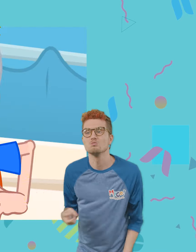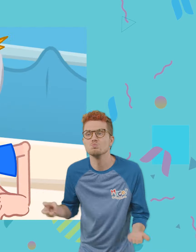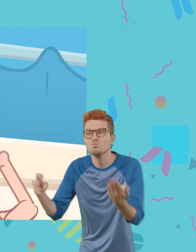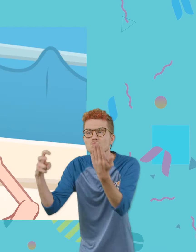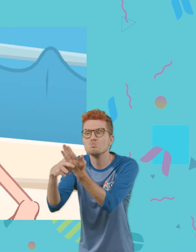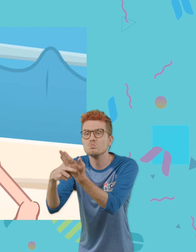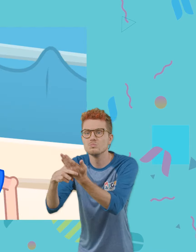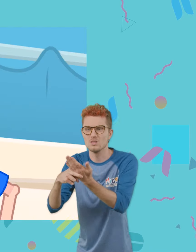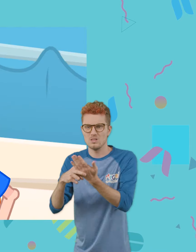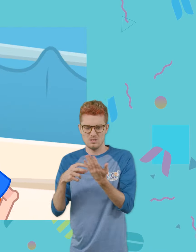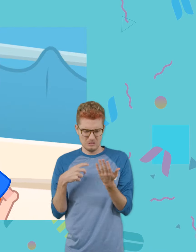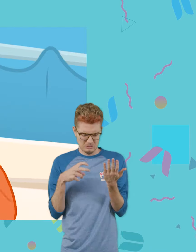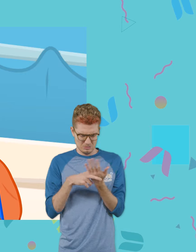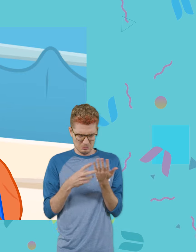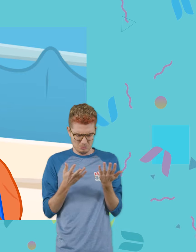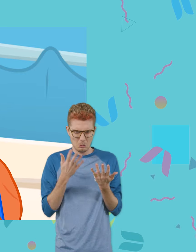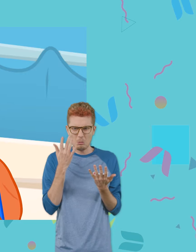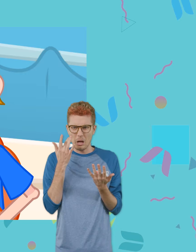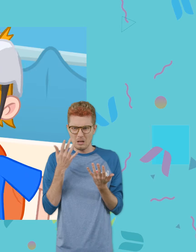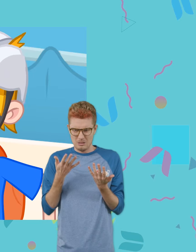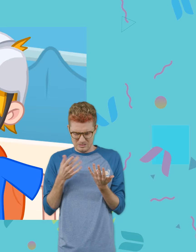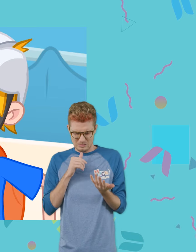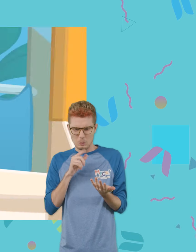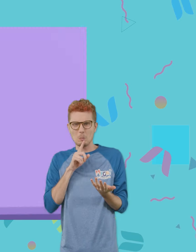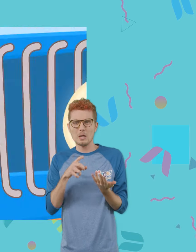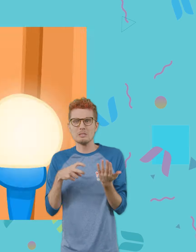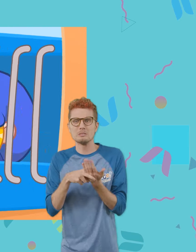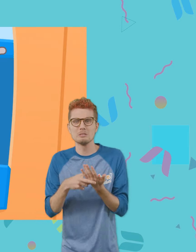what? Why do I get... This isn't even a real ticket.